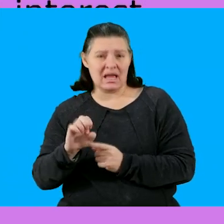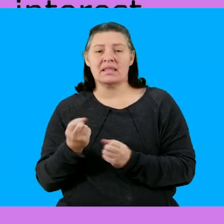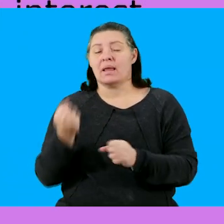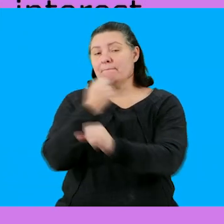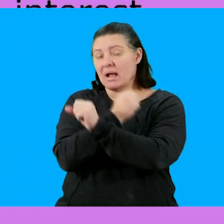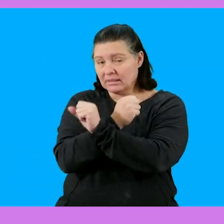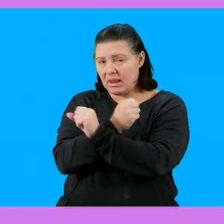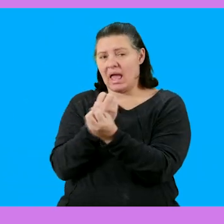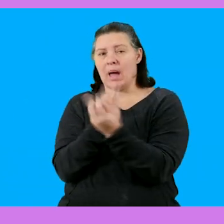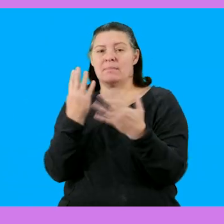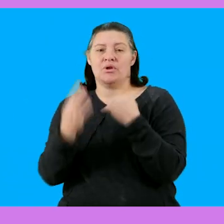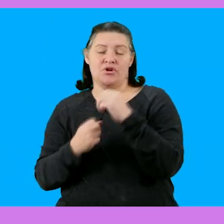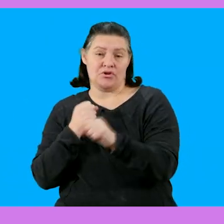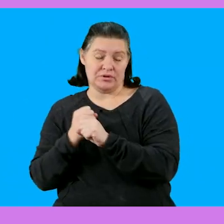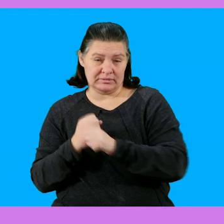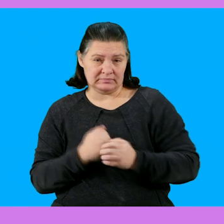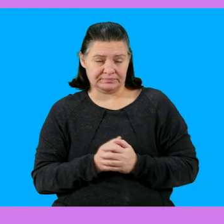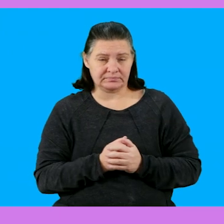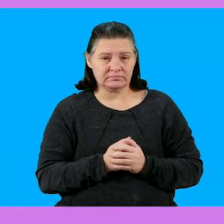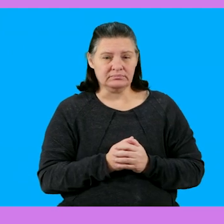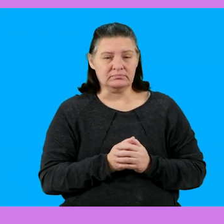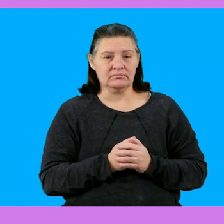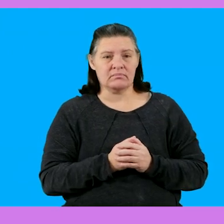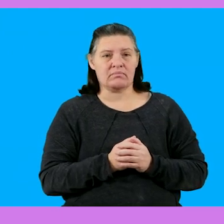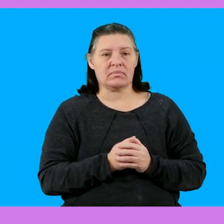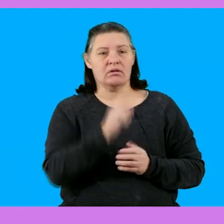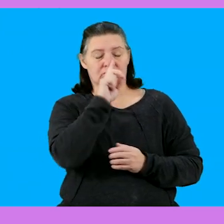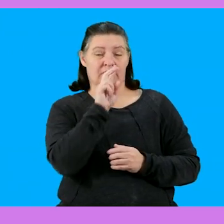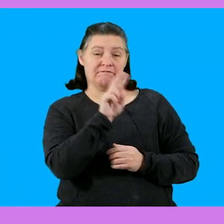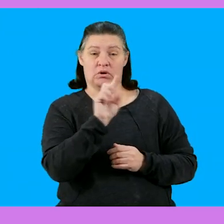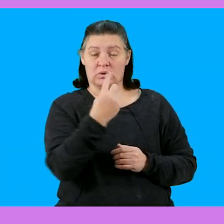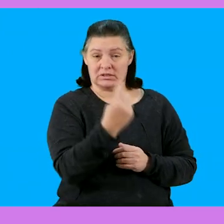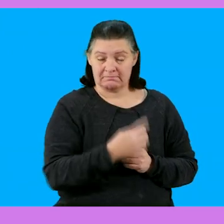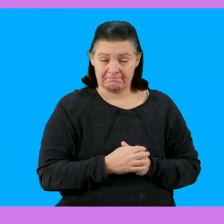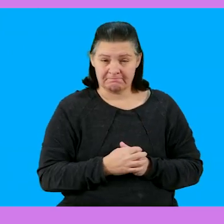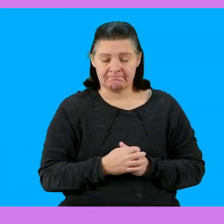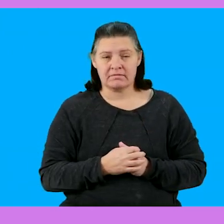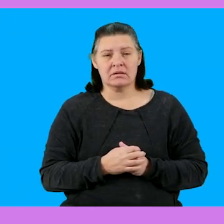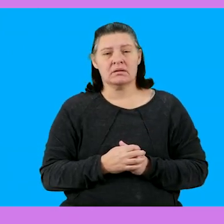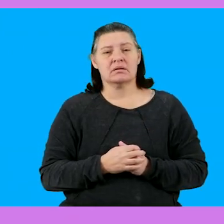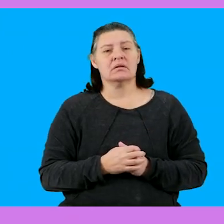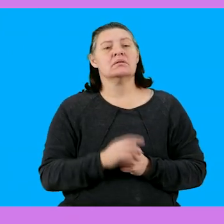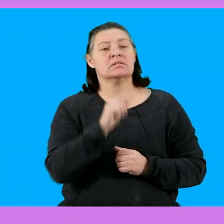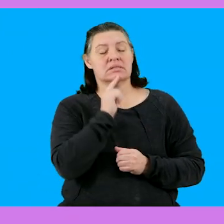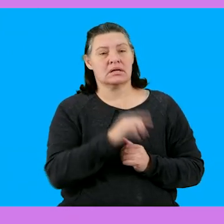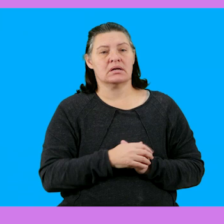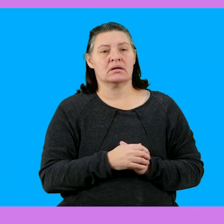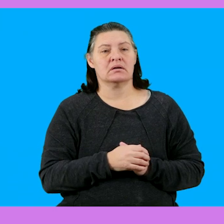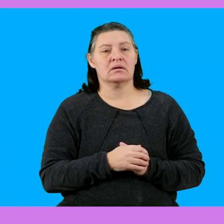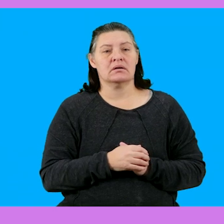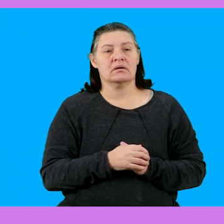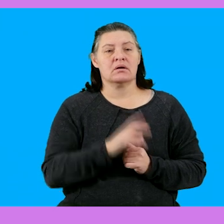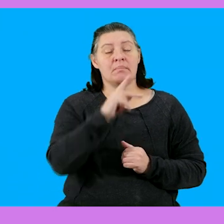years. Then let's look at our first question here. I've indicated that on